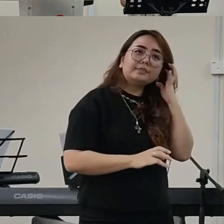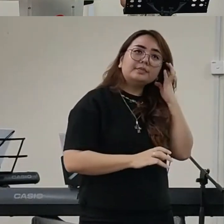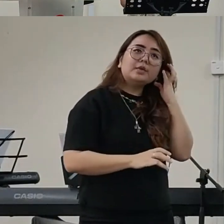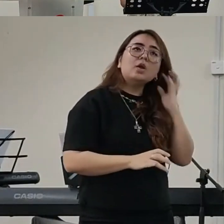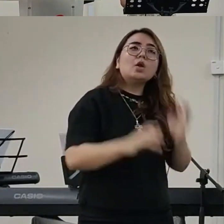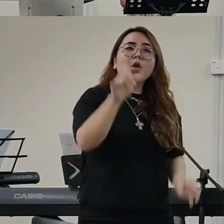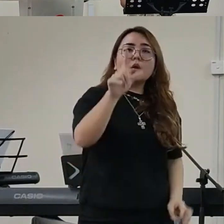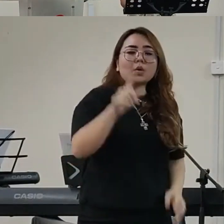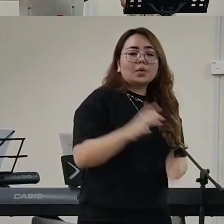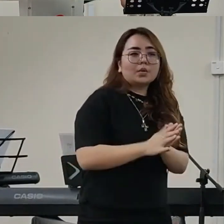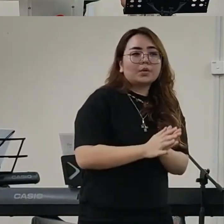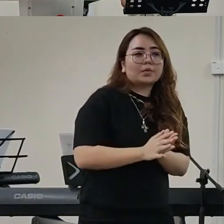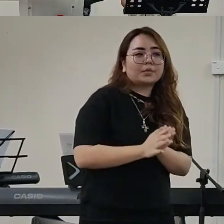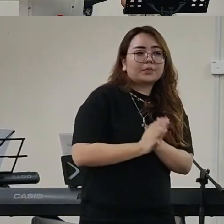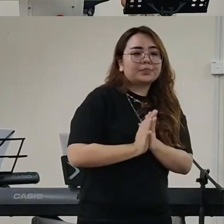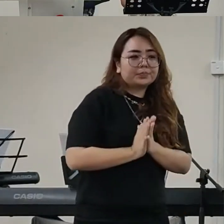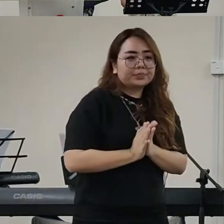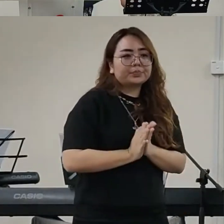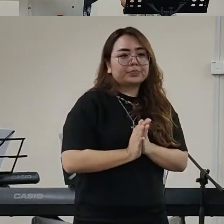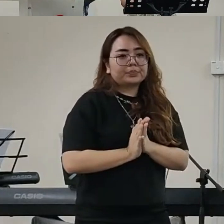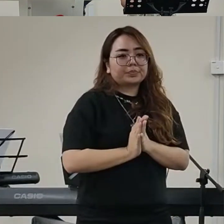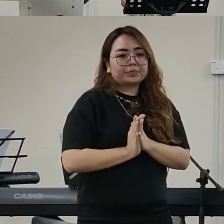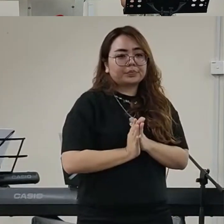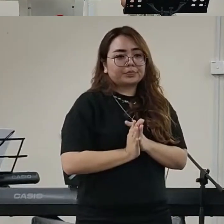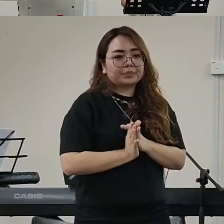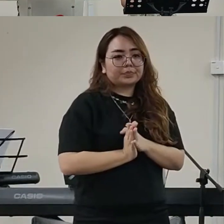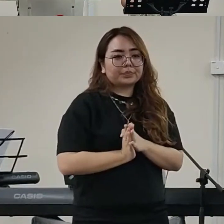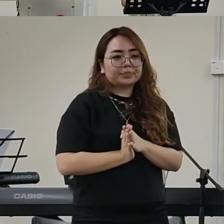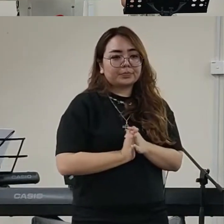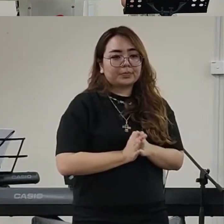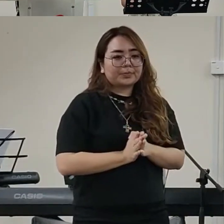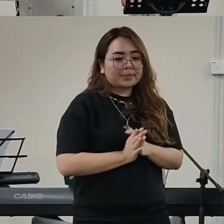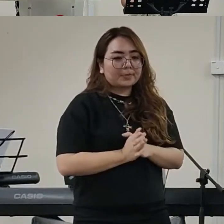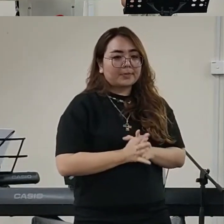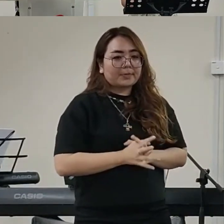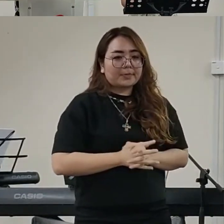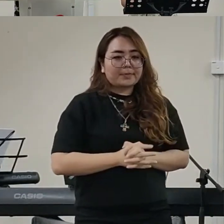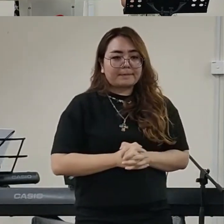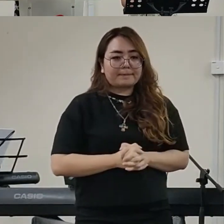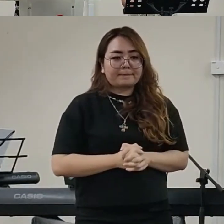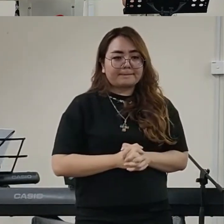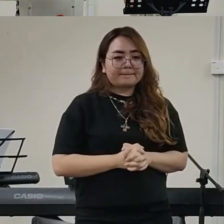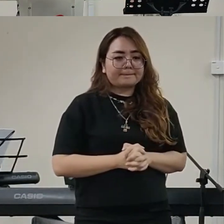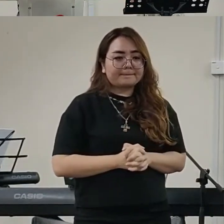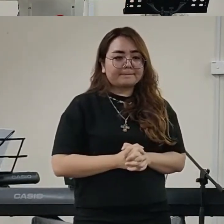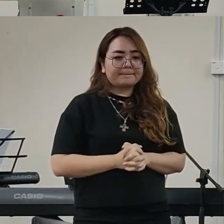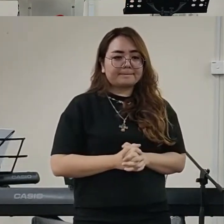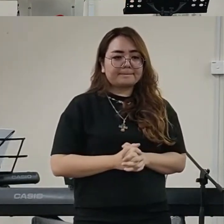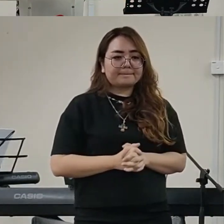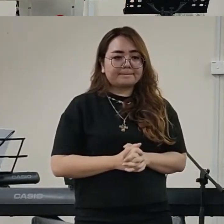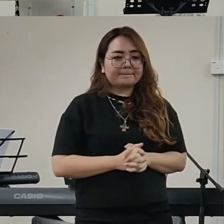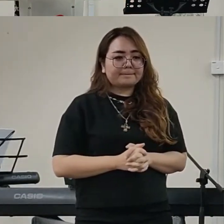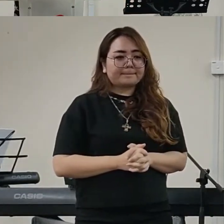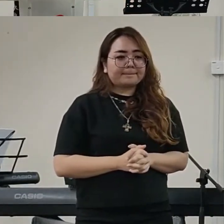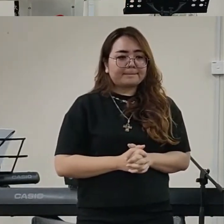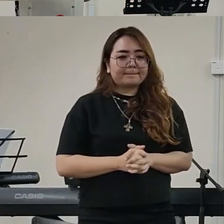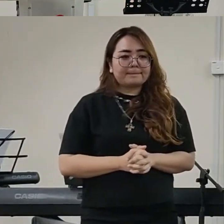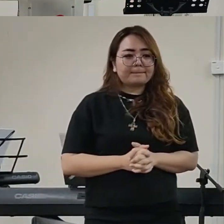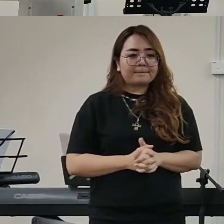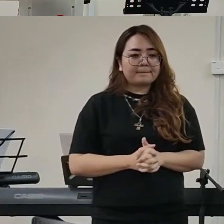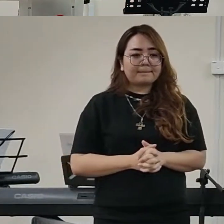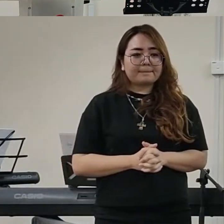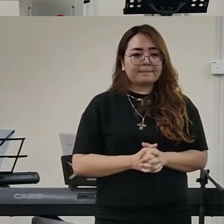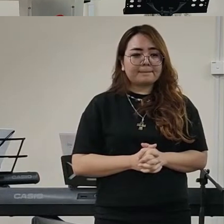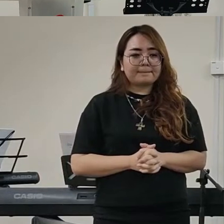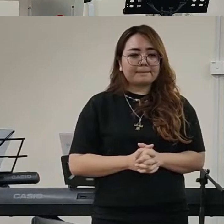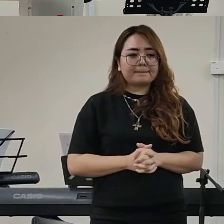Logos? Okay, we are not talking about that. Okay, so when you group the first five books, it's also this Pentateuch, this Torah is also